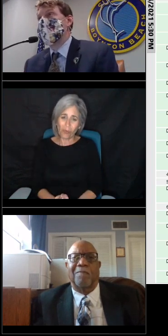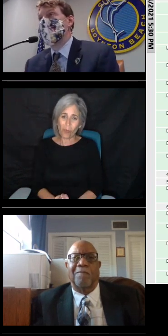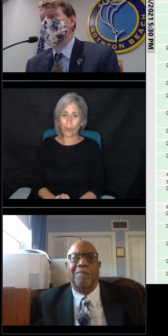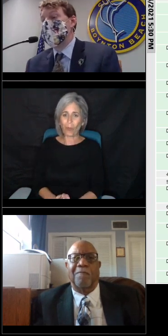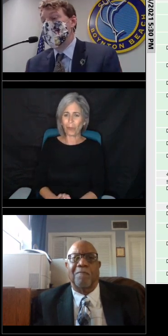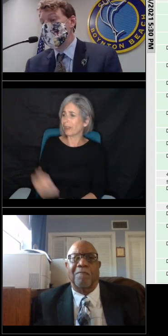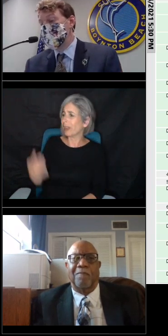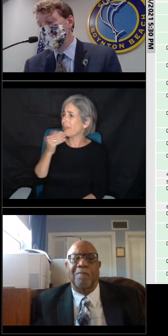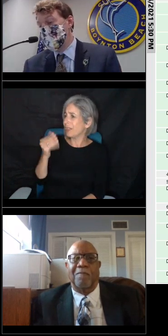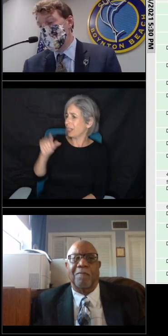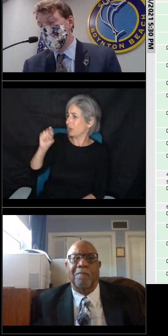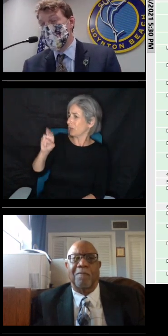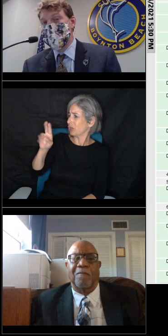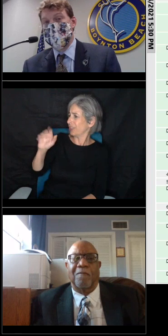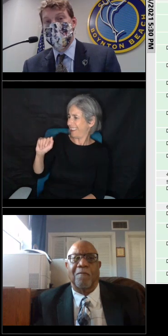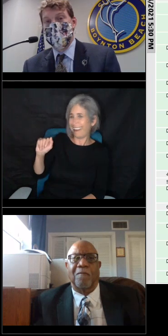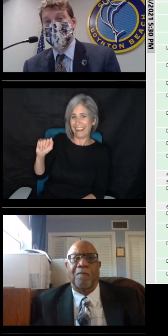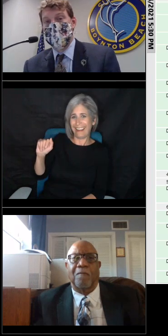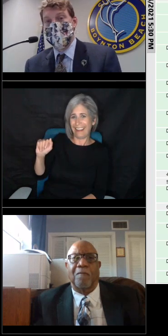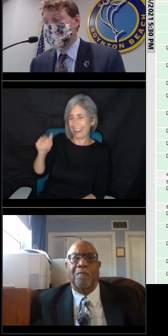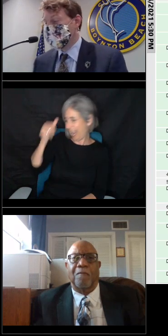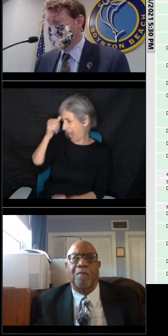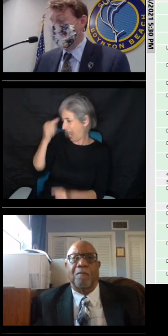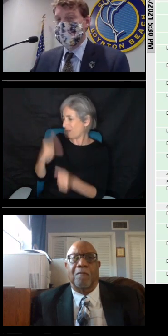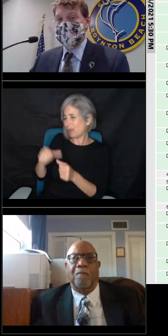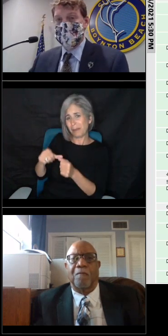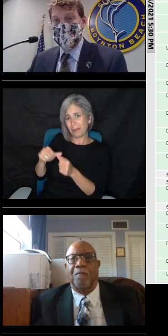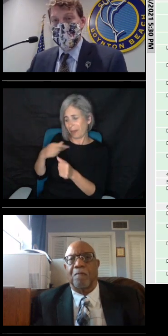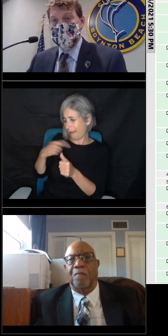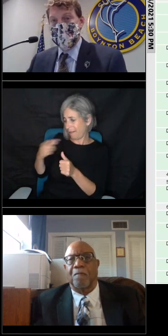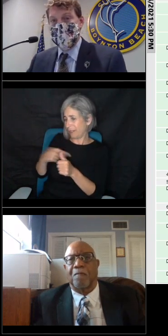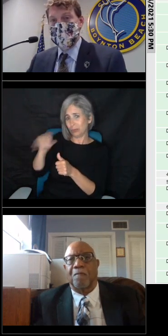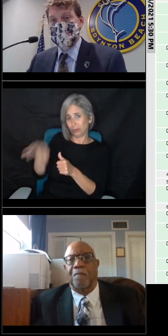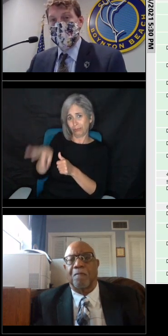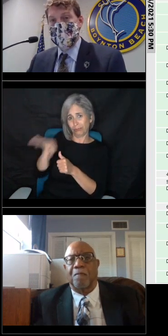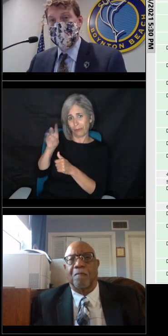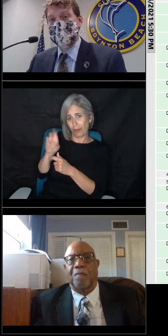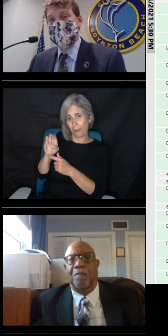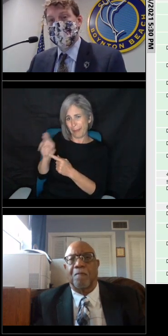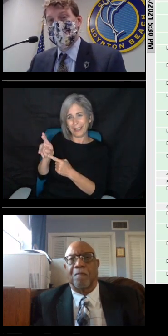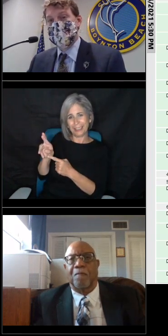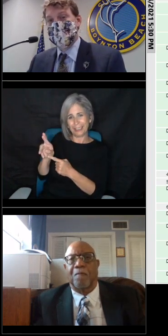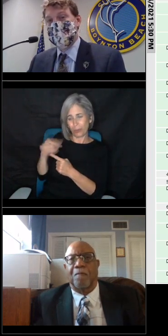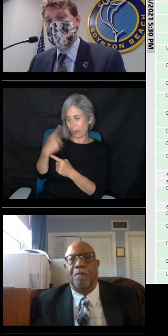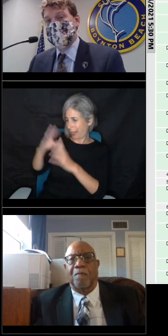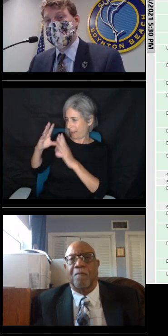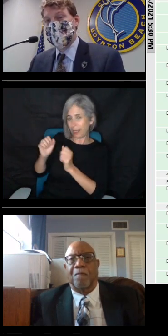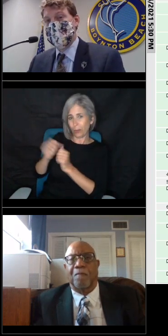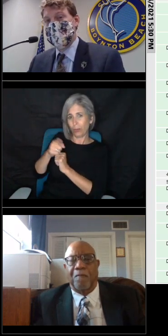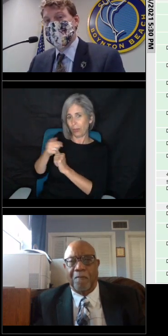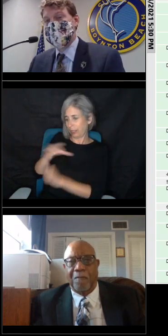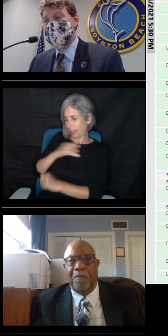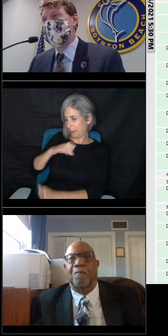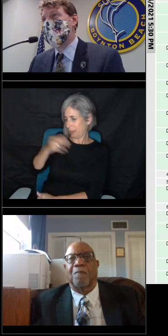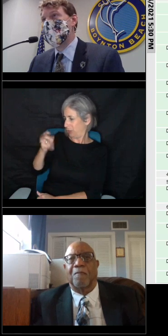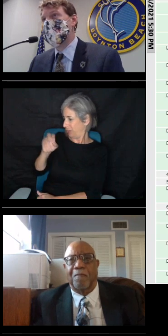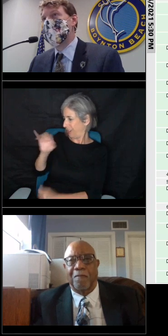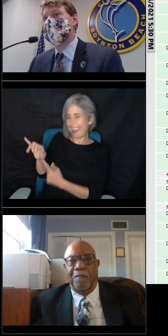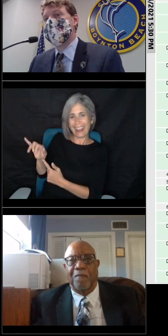Thank you, Gerda. I remember when I first got elected, we had a meeting with you, Commissioner Hay,